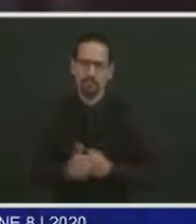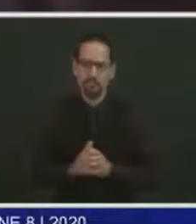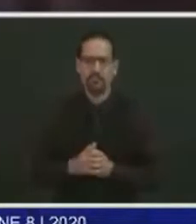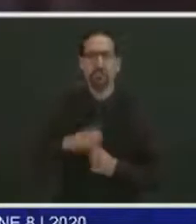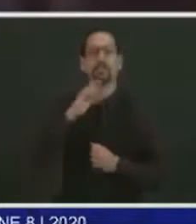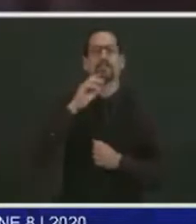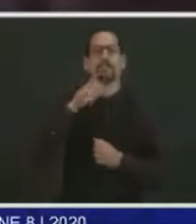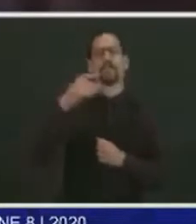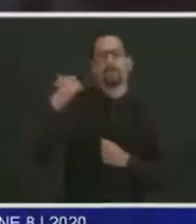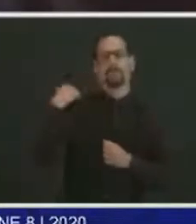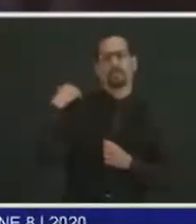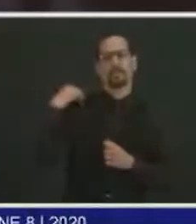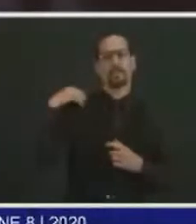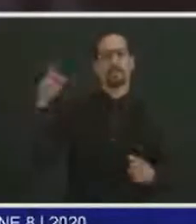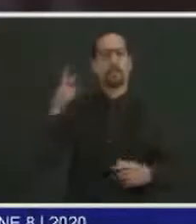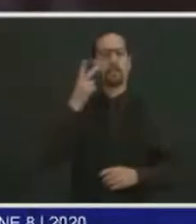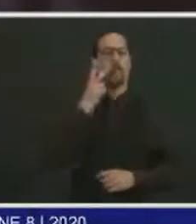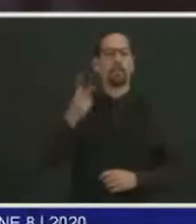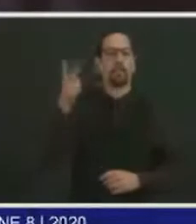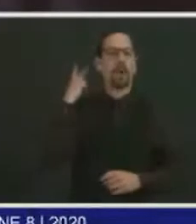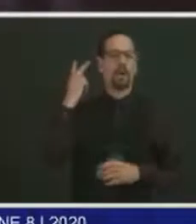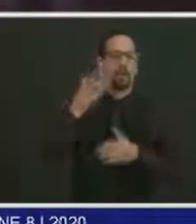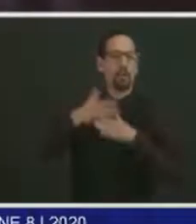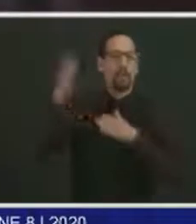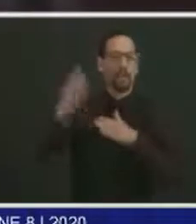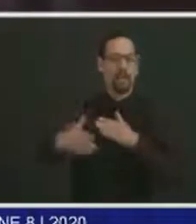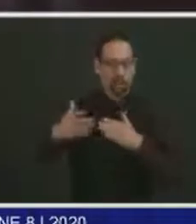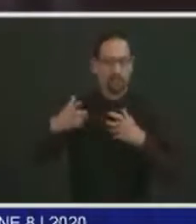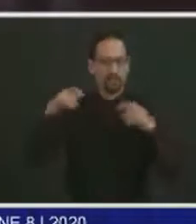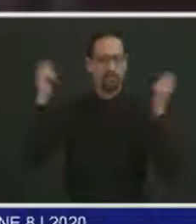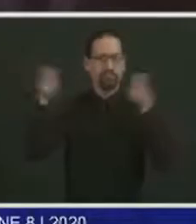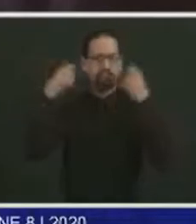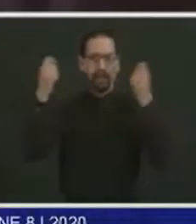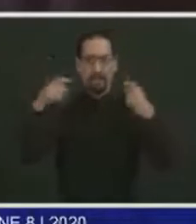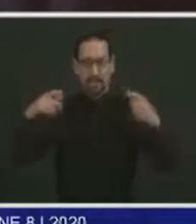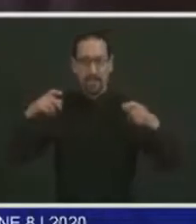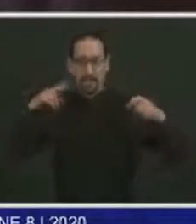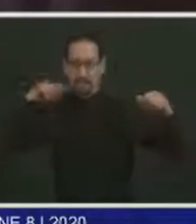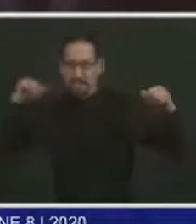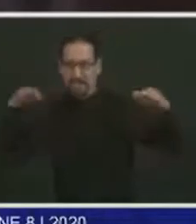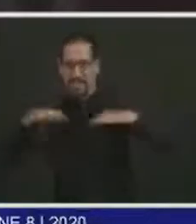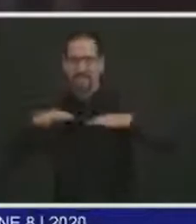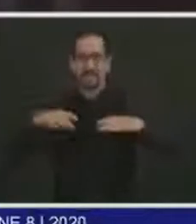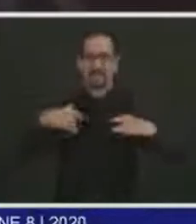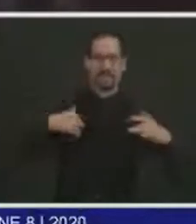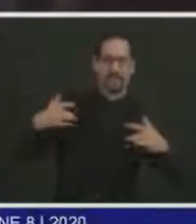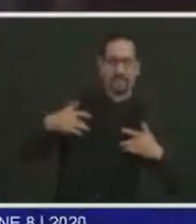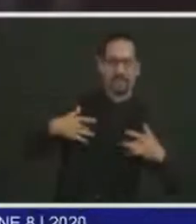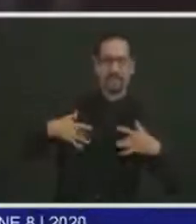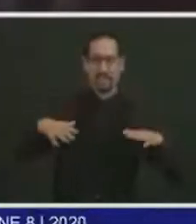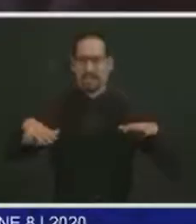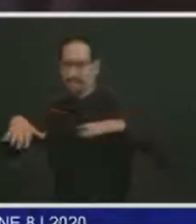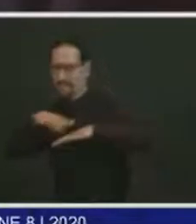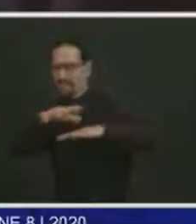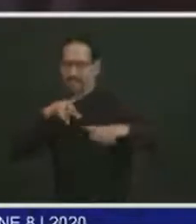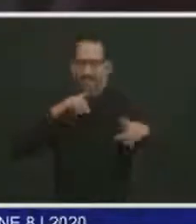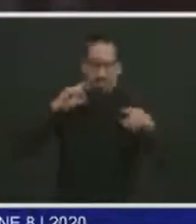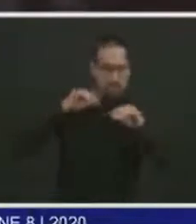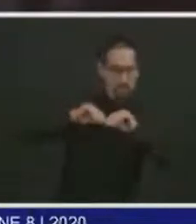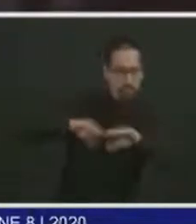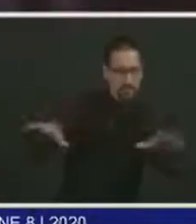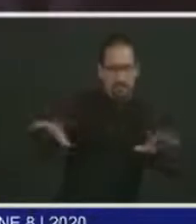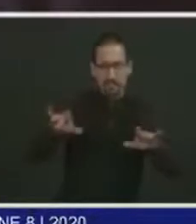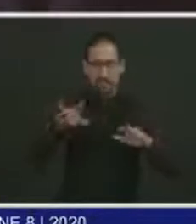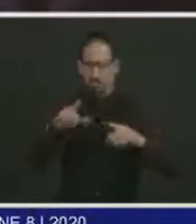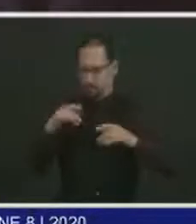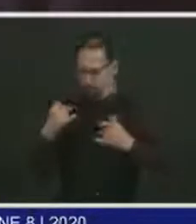Day, and we had been wondering, would we see a spike? And at least as of now, which is when